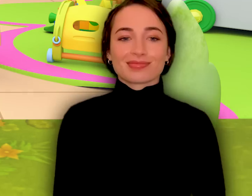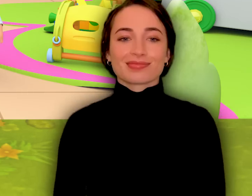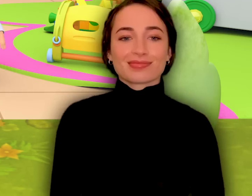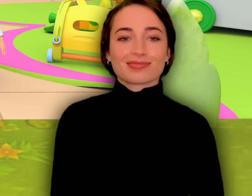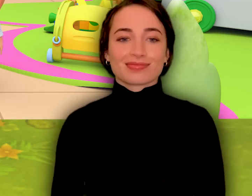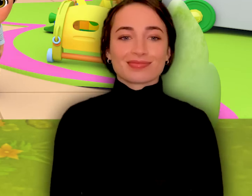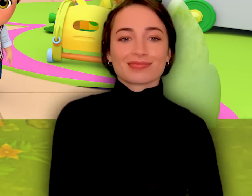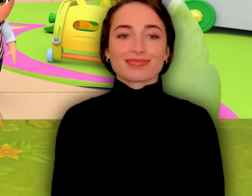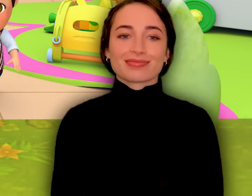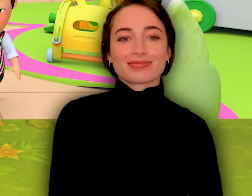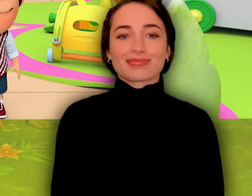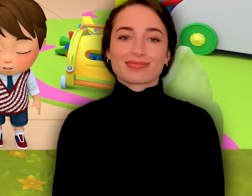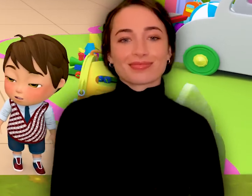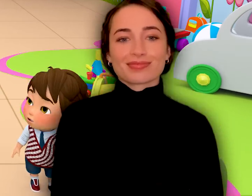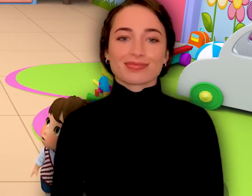EO